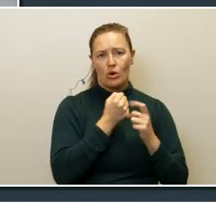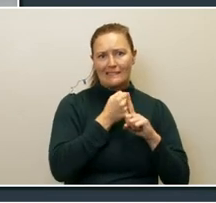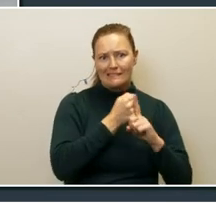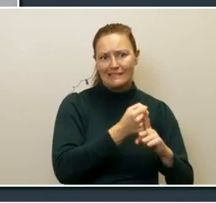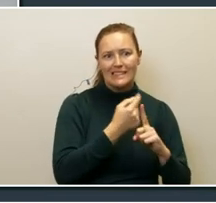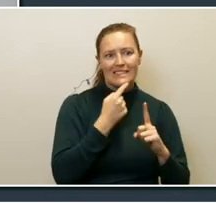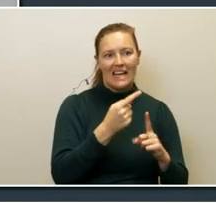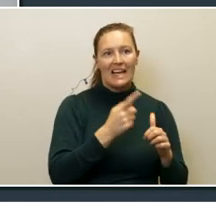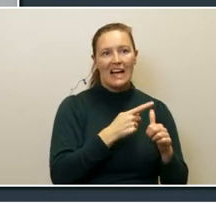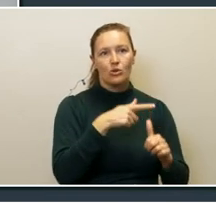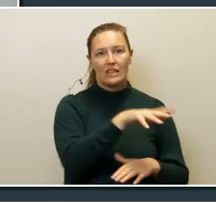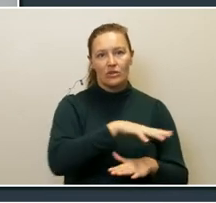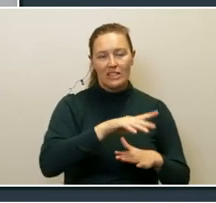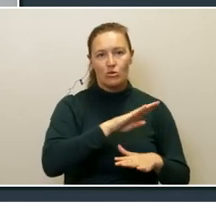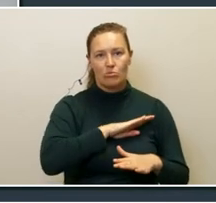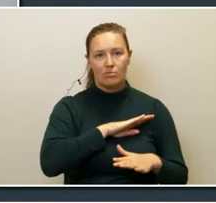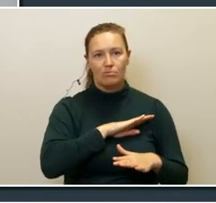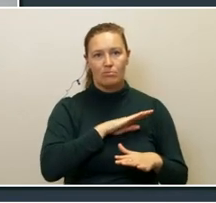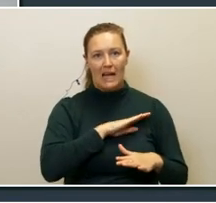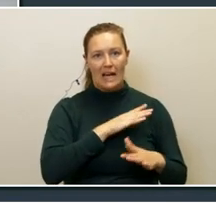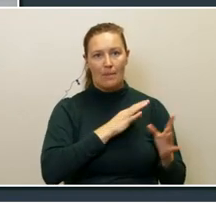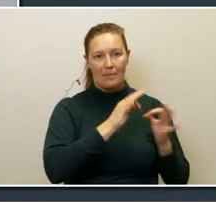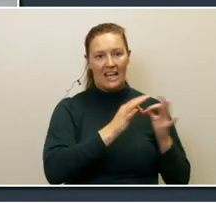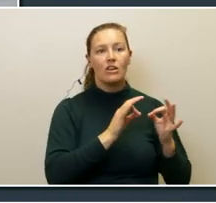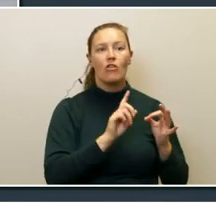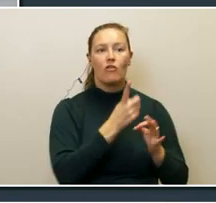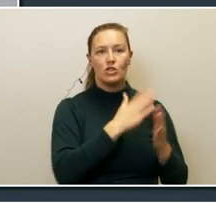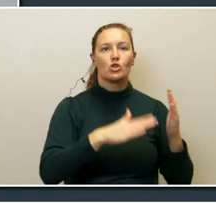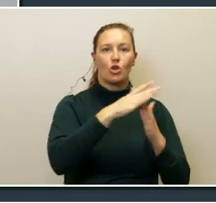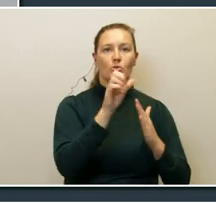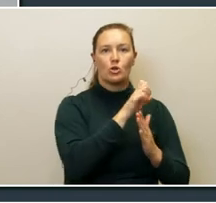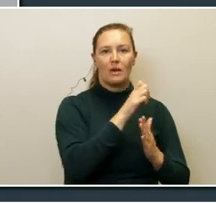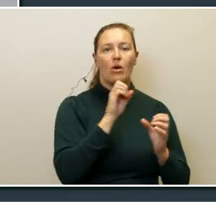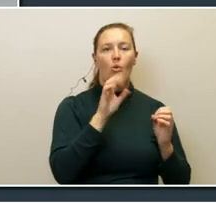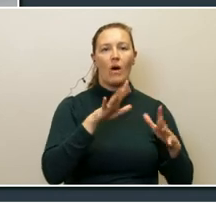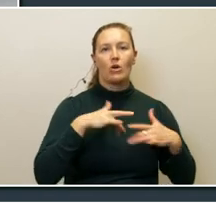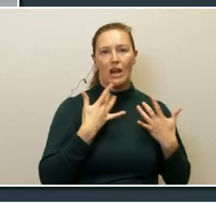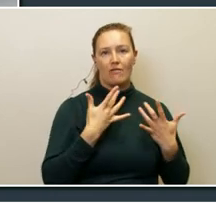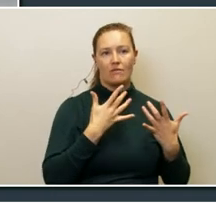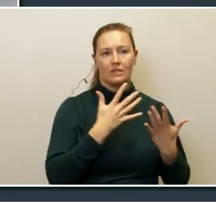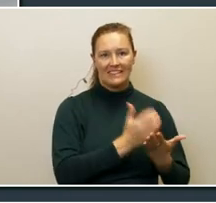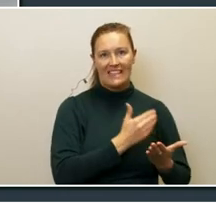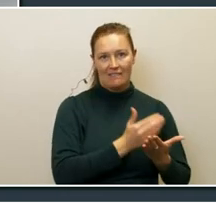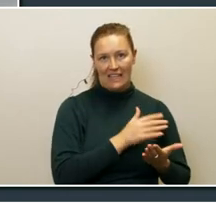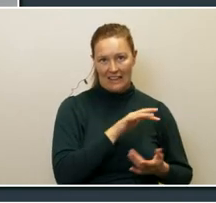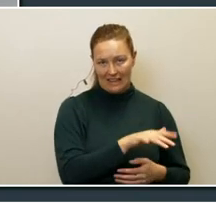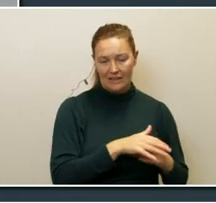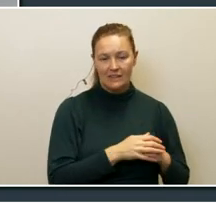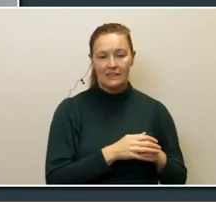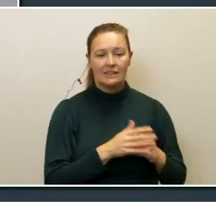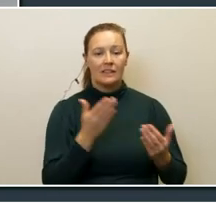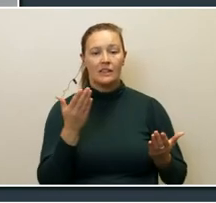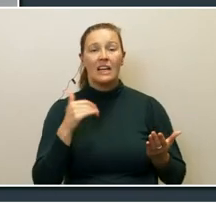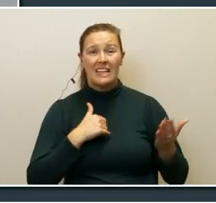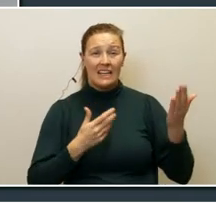Ahariri Regional Plan is first and foremost a wildlife refuge. Recreation must be carefully balanced